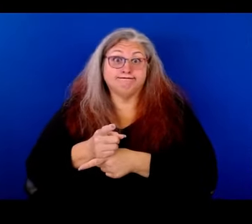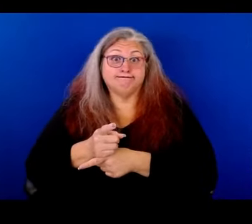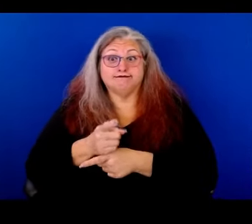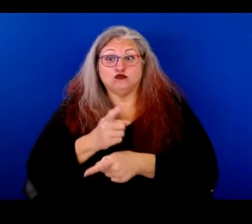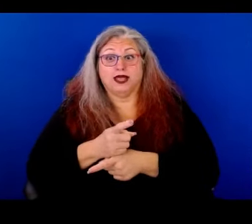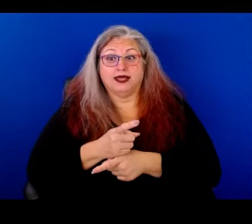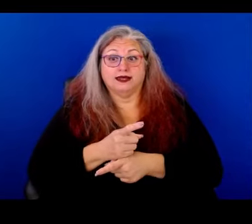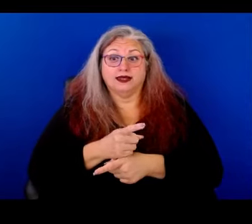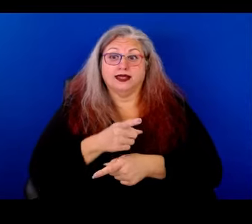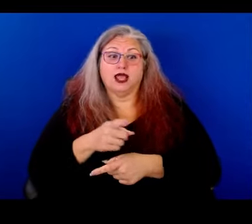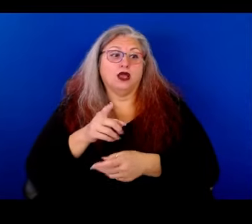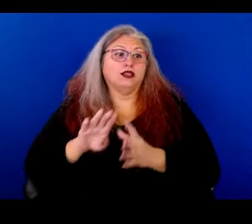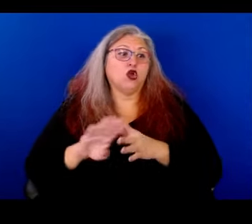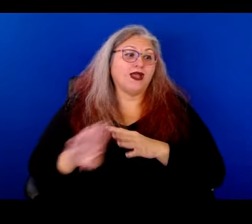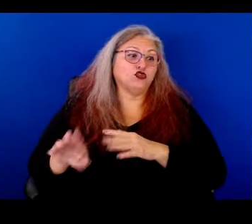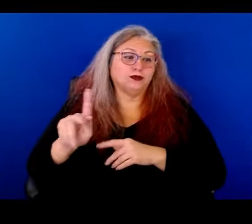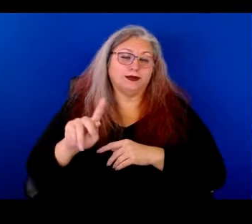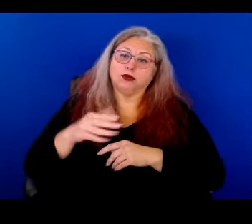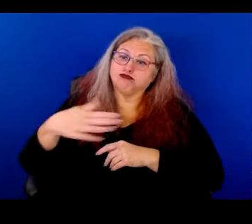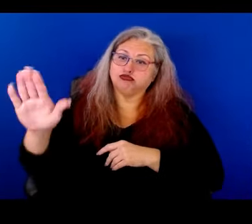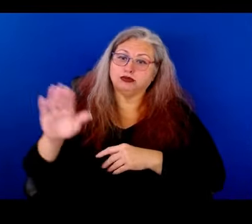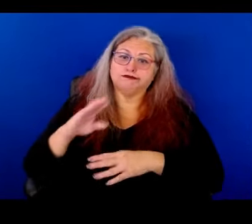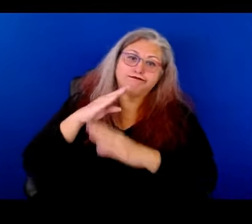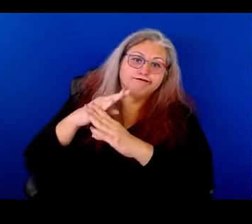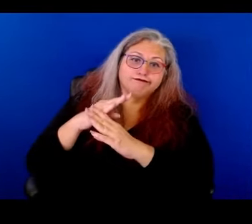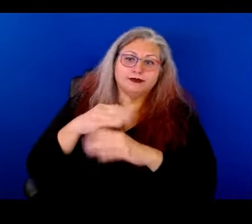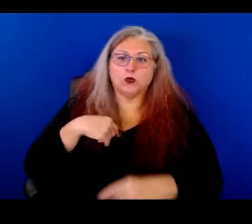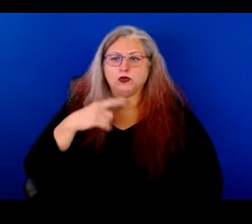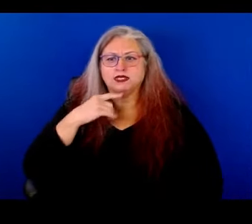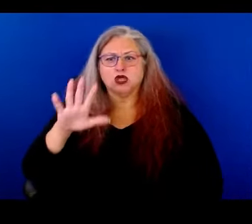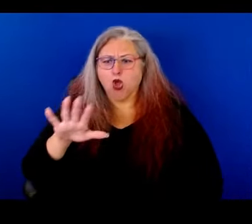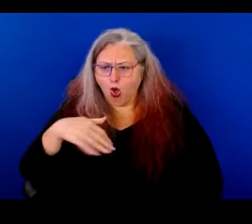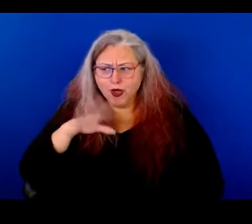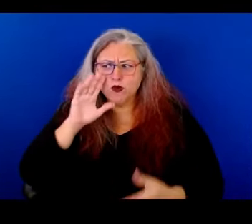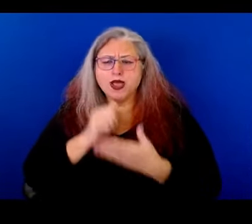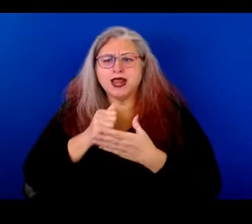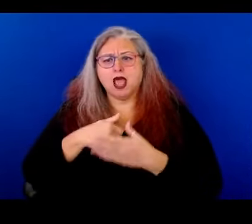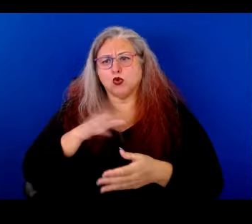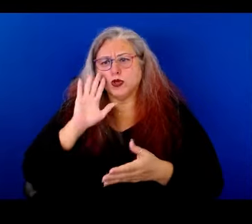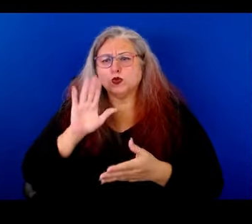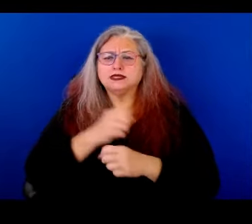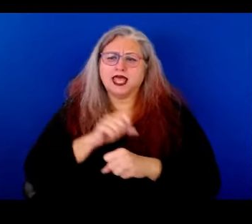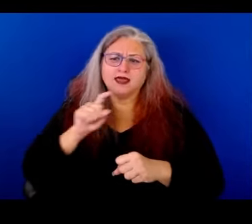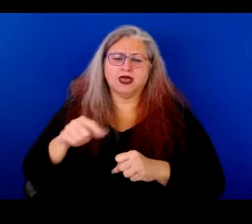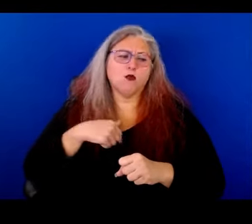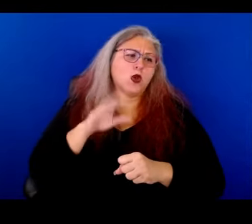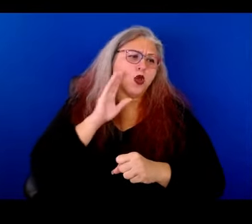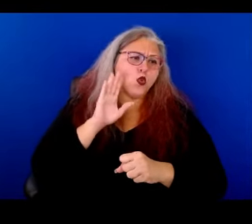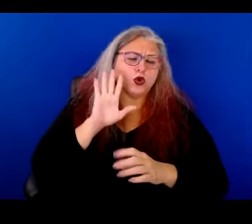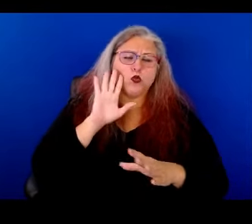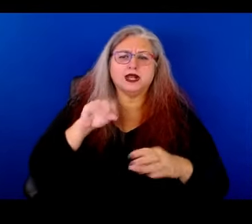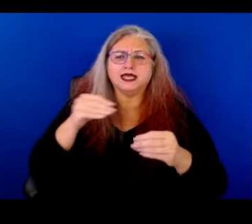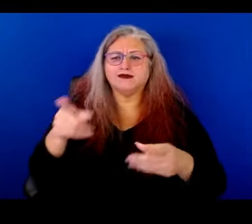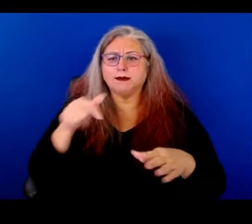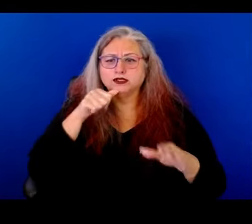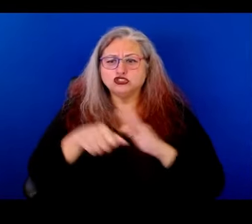talk about turning away refugees and we say, we would have helped them. We would have saved them. We would have sheltered